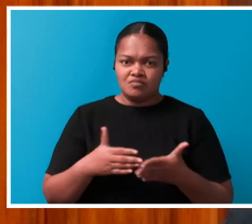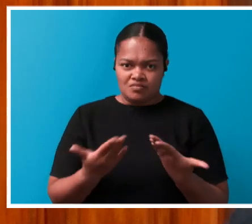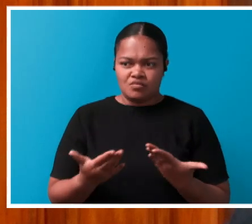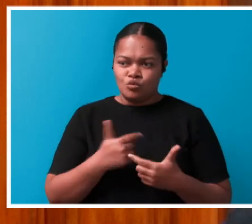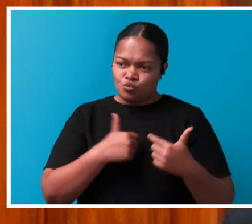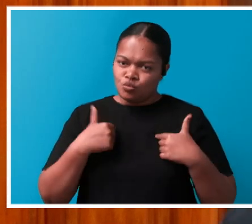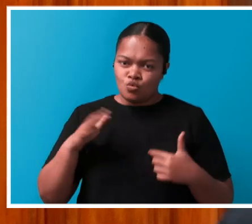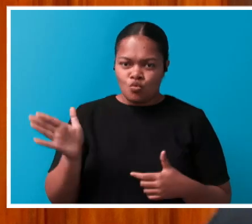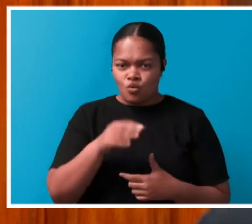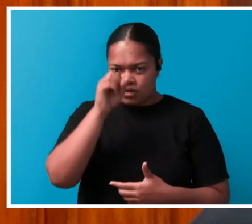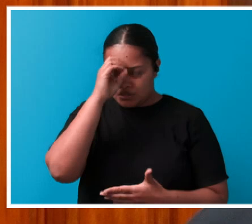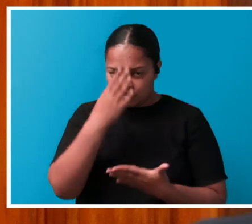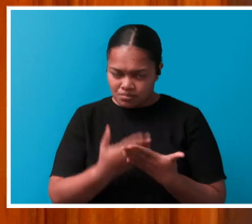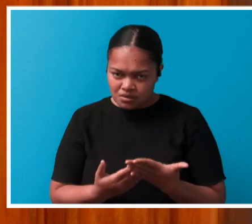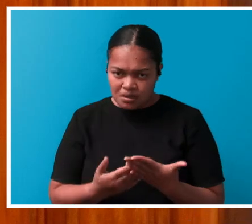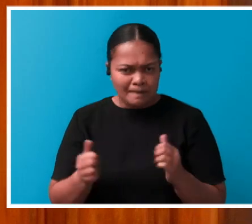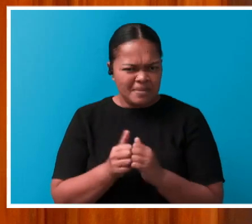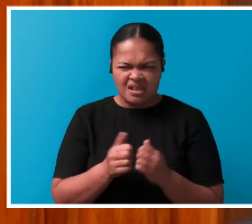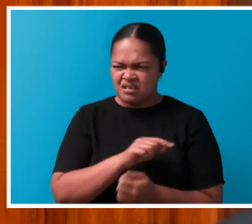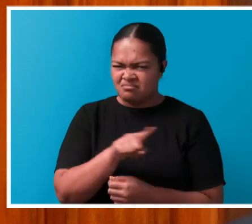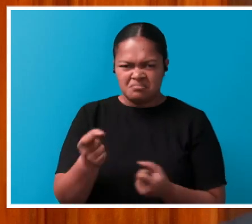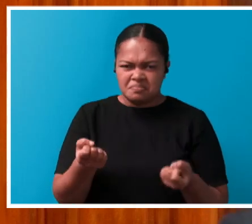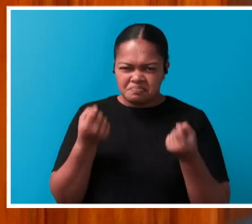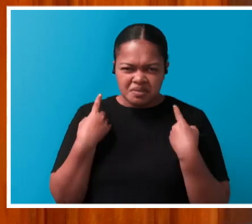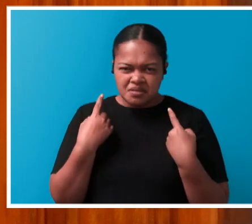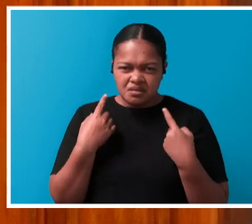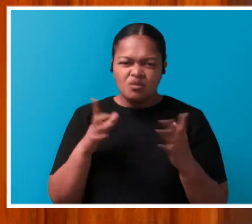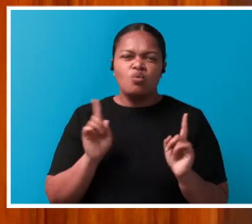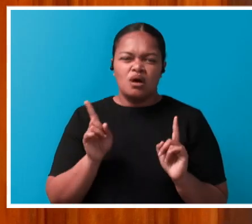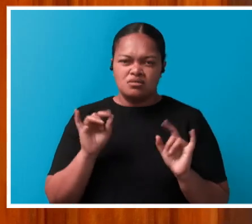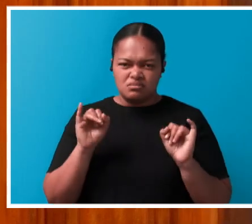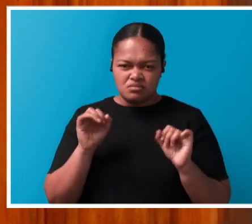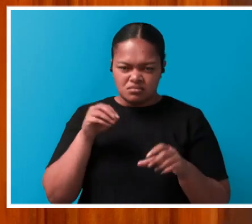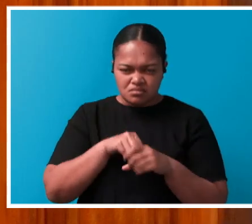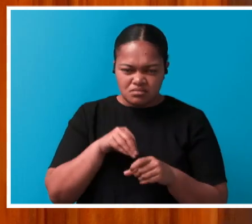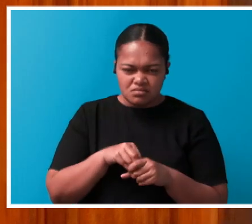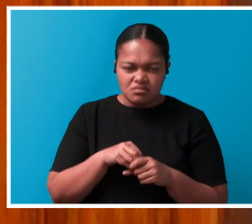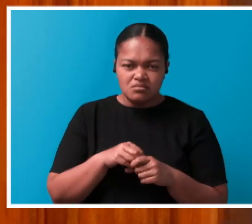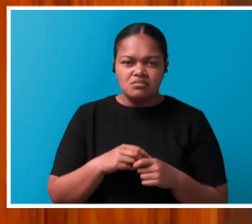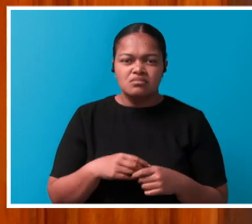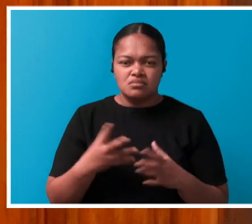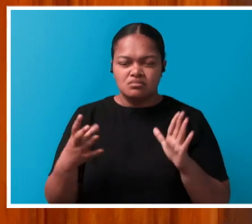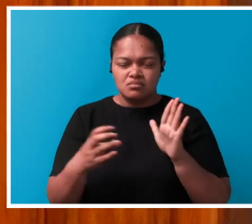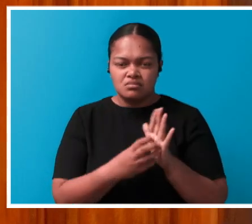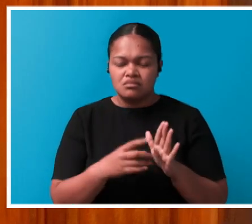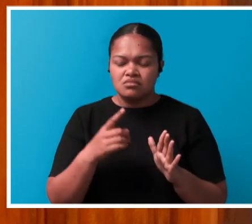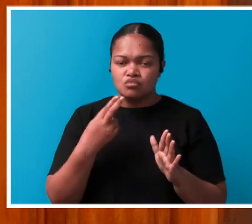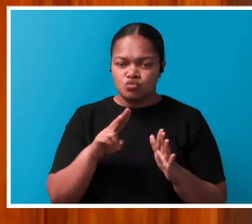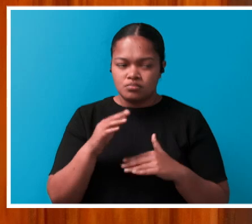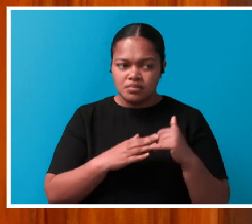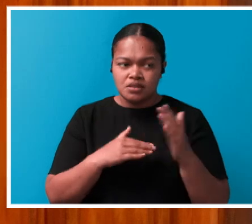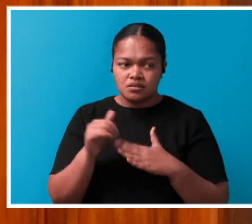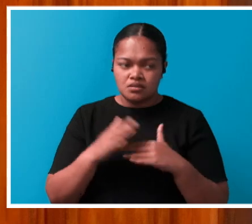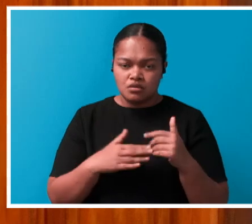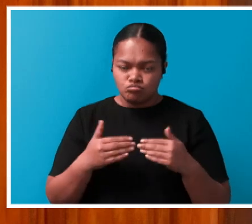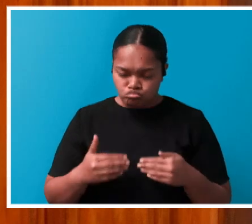it. What many do not understand was that we had to dismantle a system, many things that were in place in order to build and move